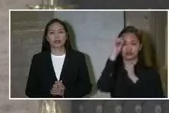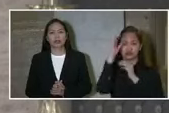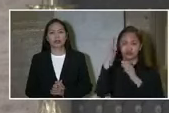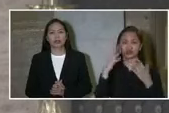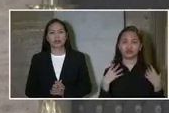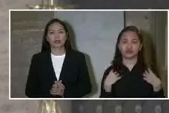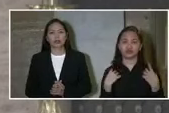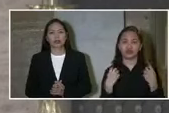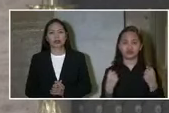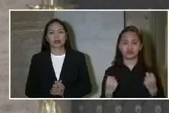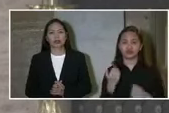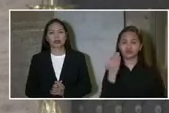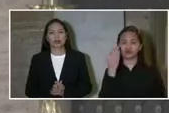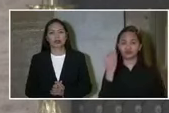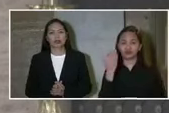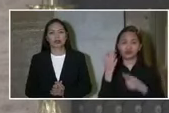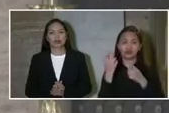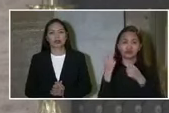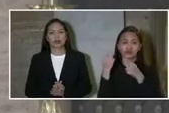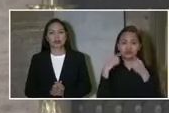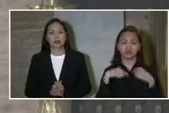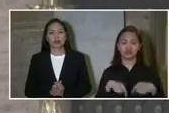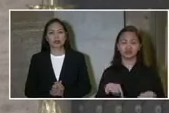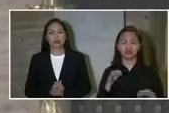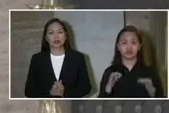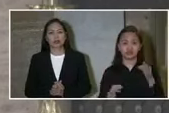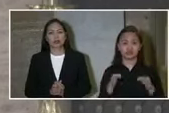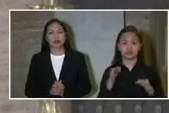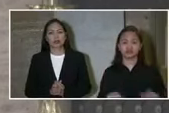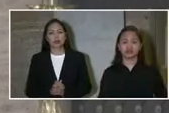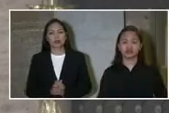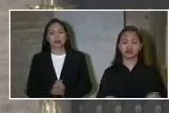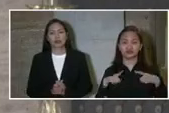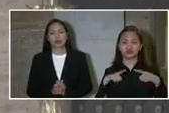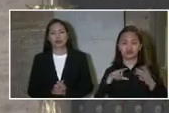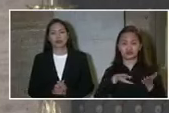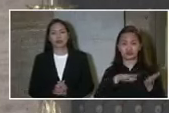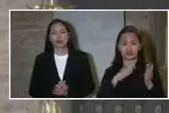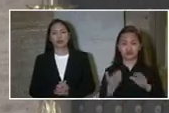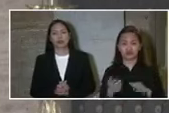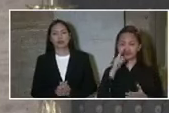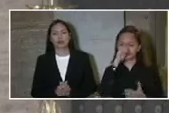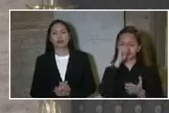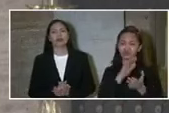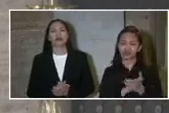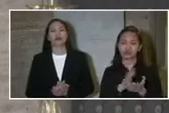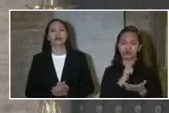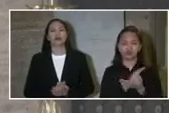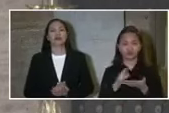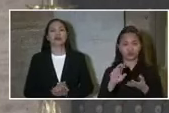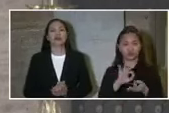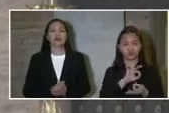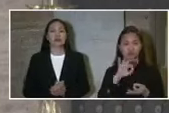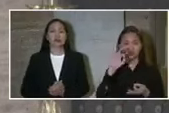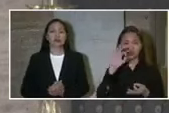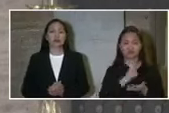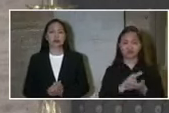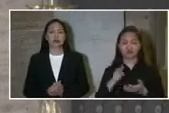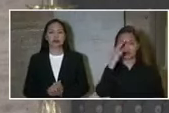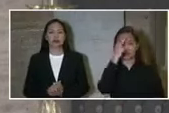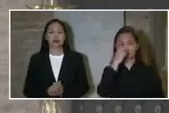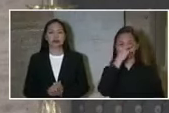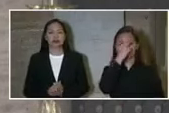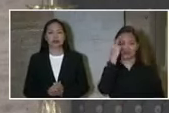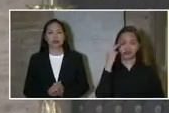Father Almighty. From there, He will come to judge the living and the dead. I believe in the Holy Spirit, the